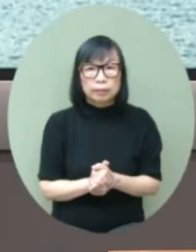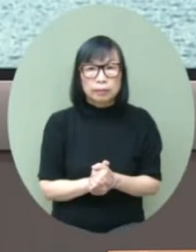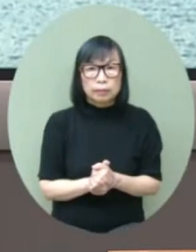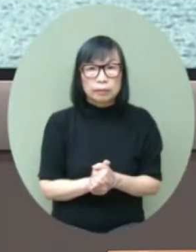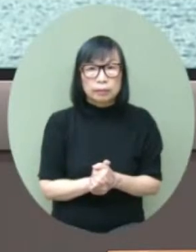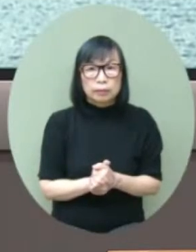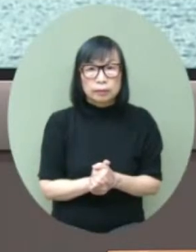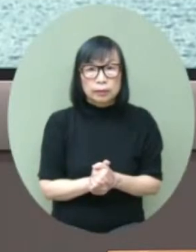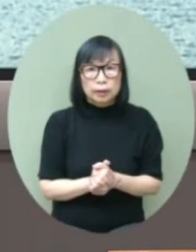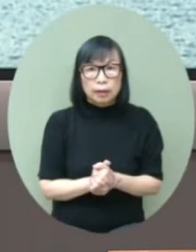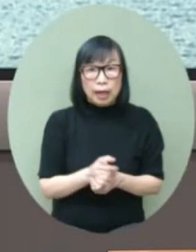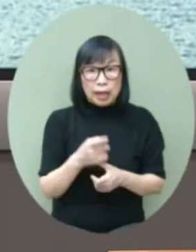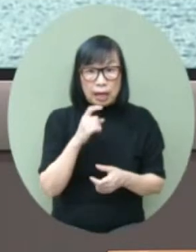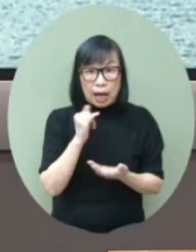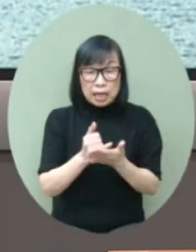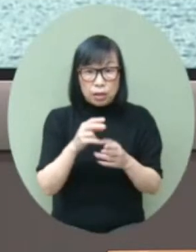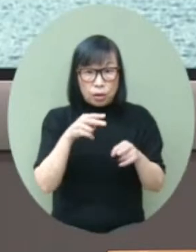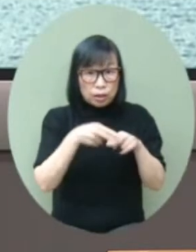to each other.